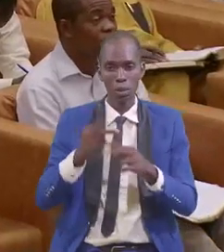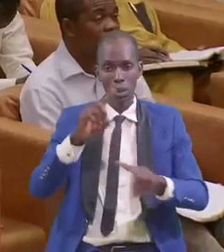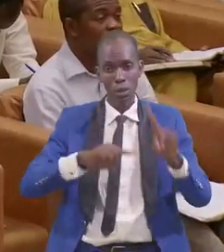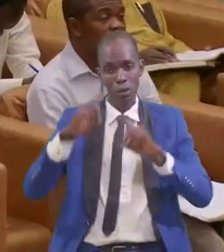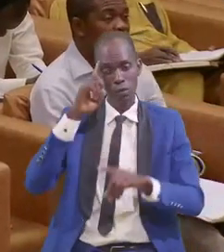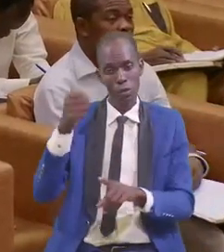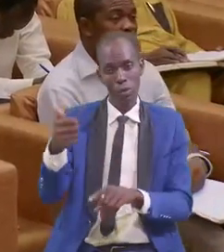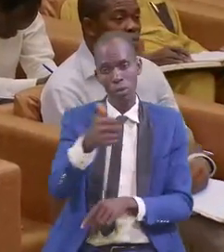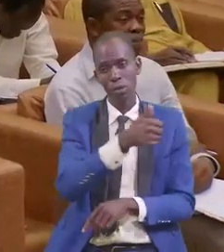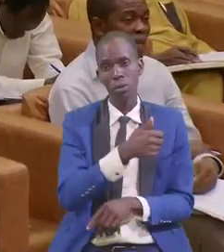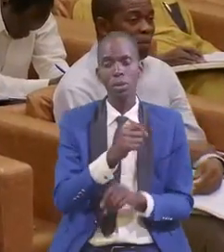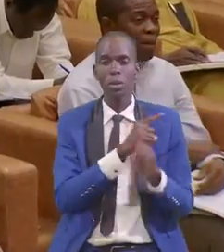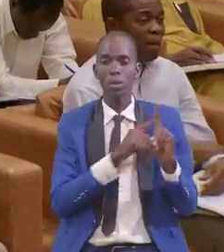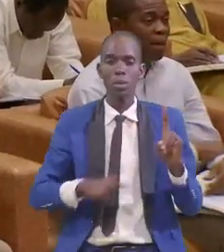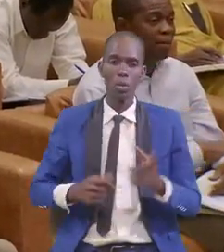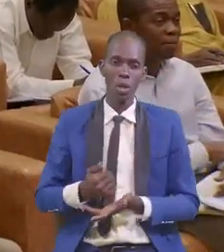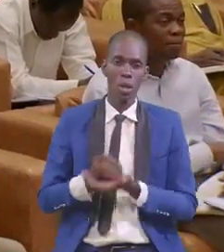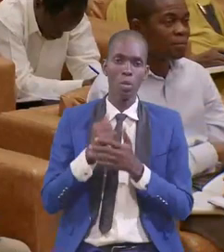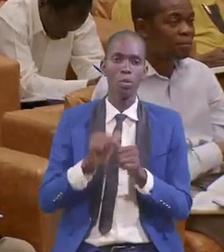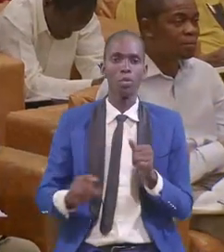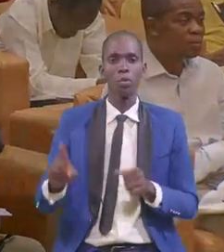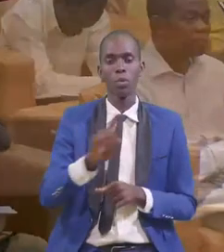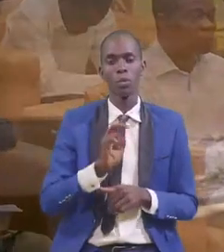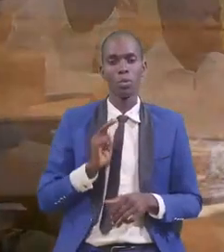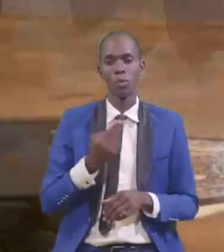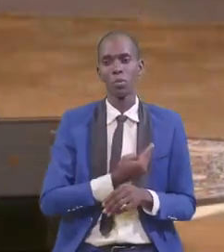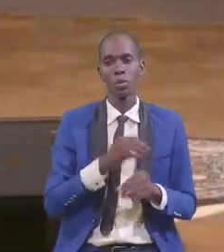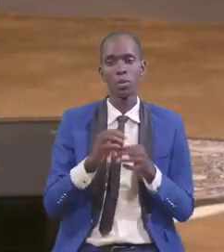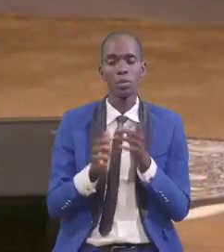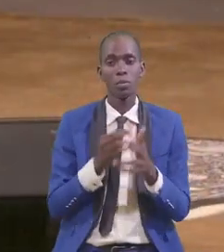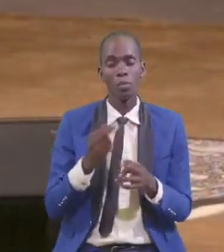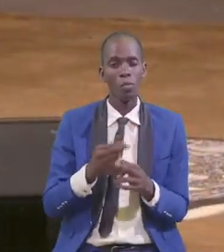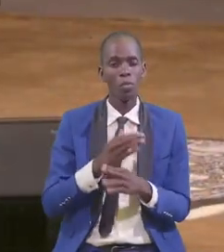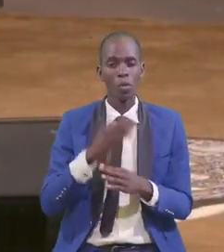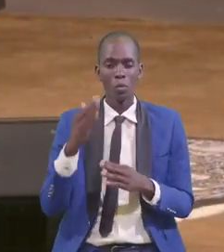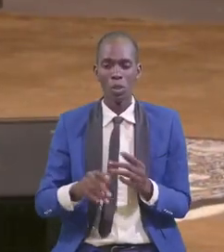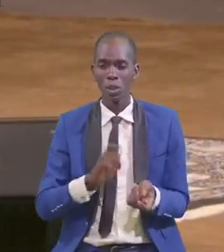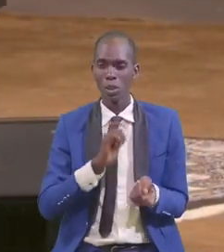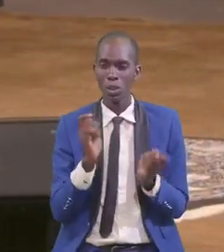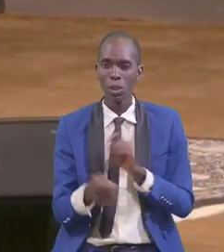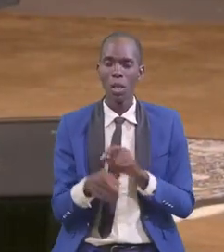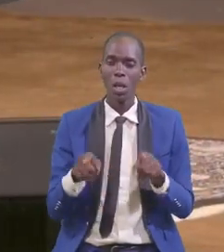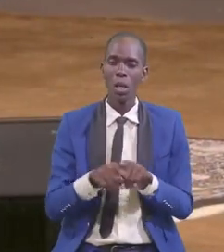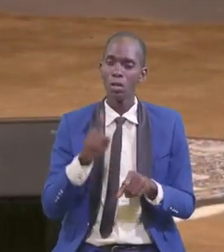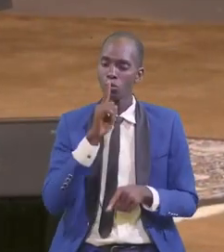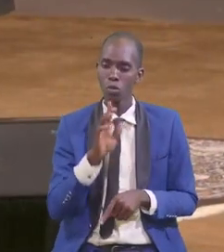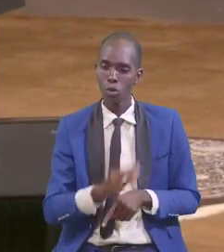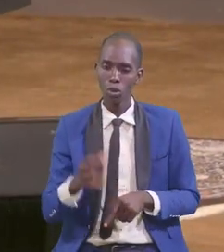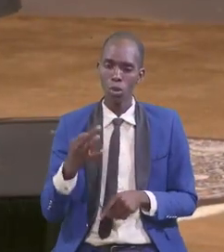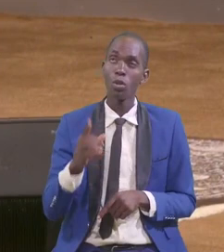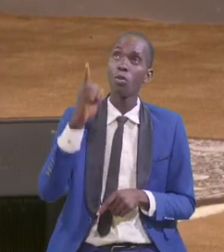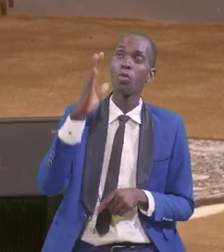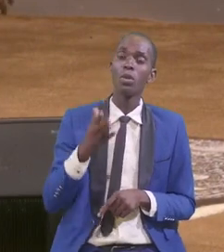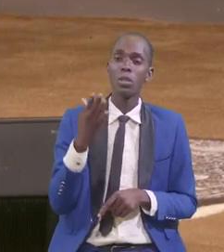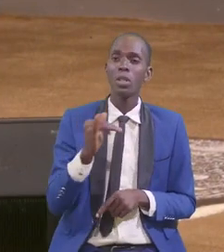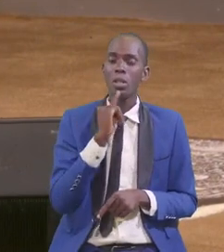The Lord help all of us. Total change, transformation, like great children of God. There's nothing to form